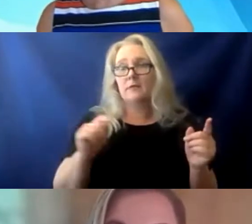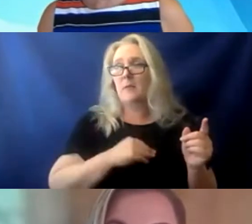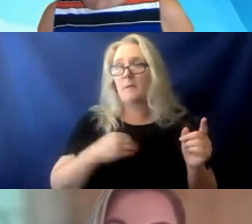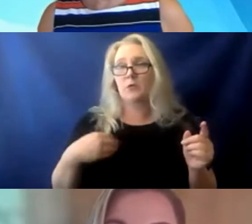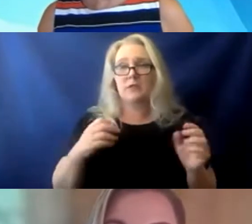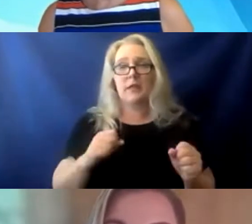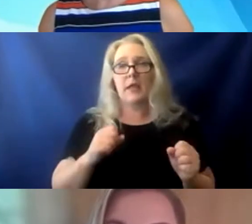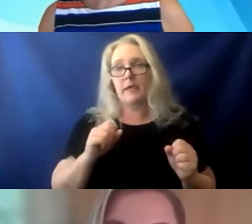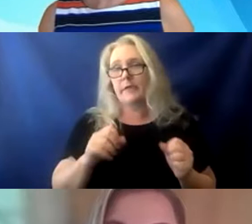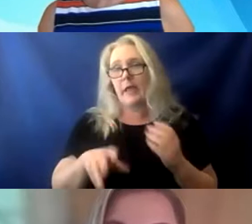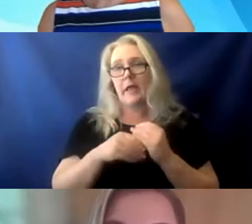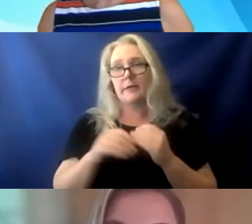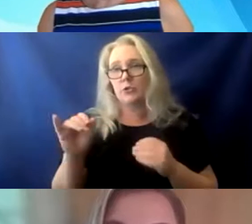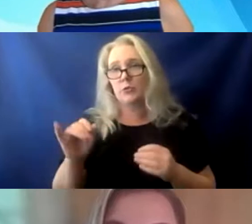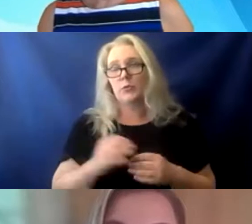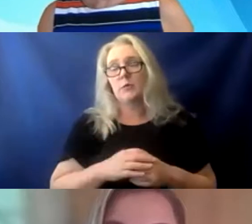could really